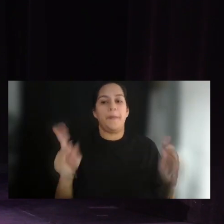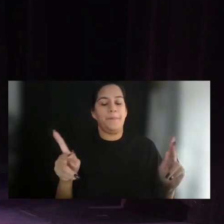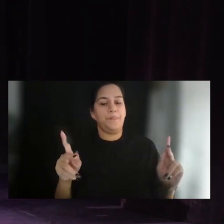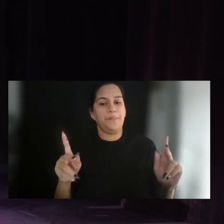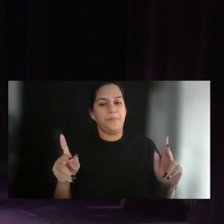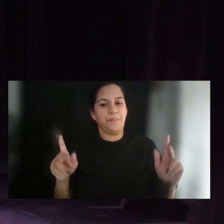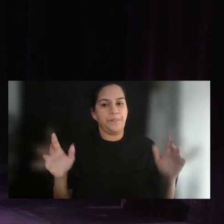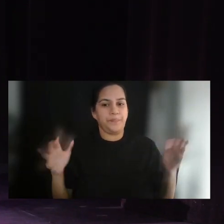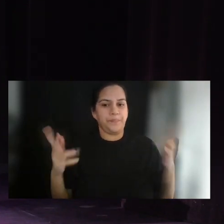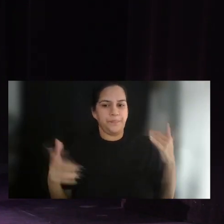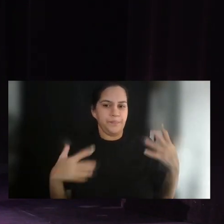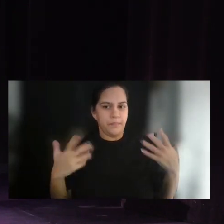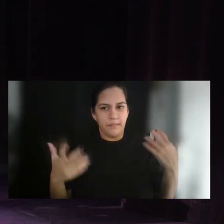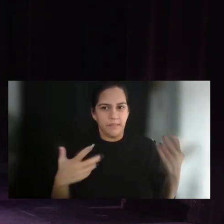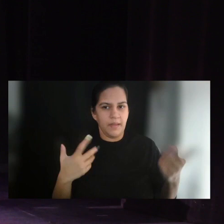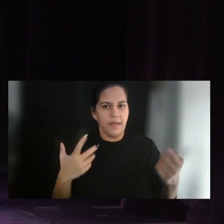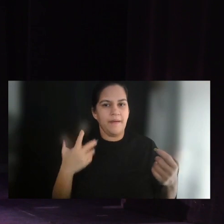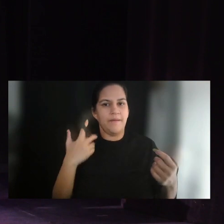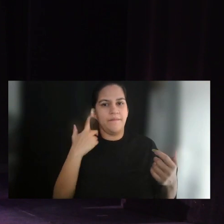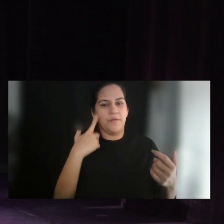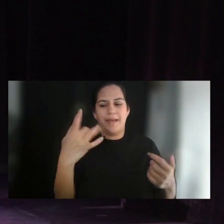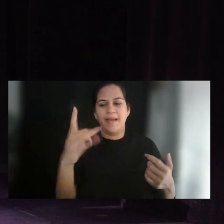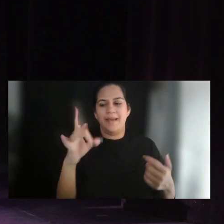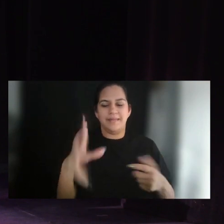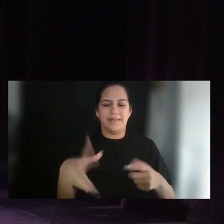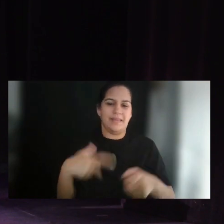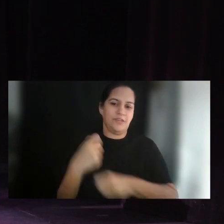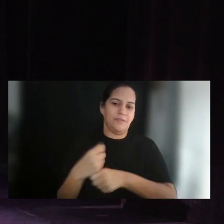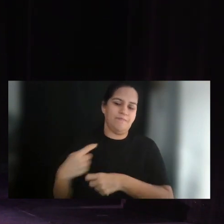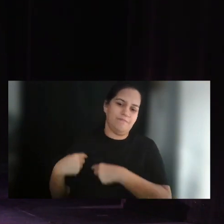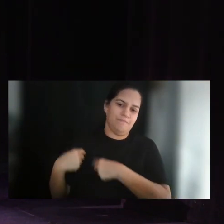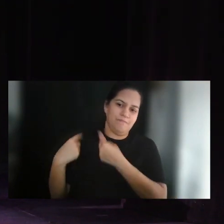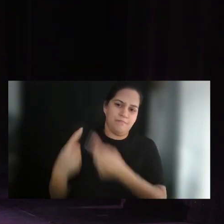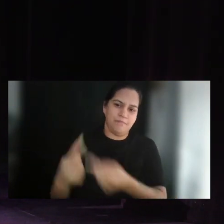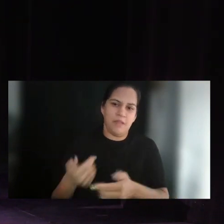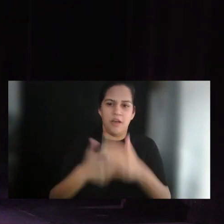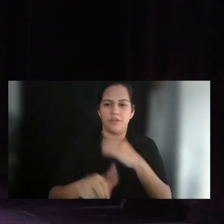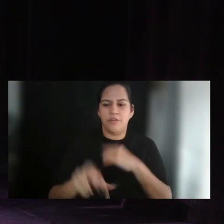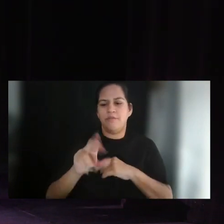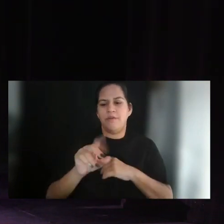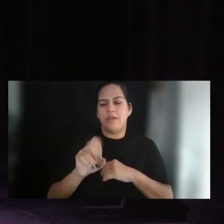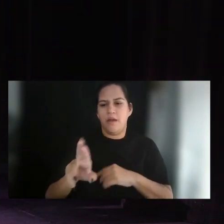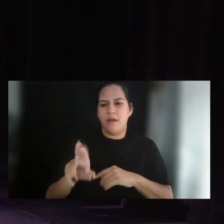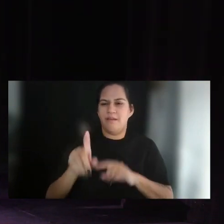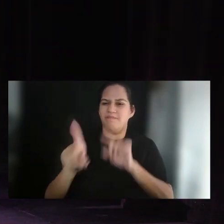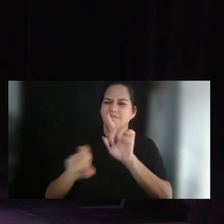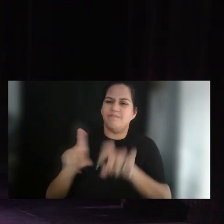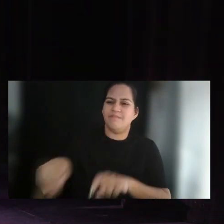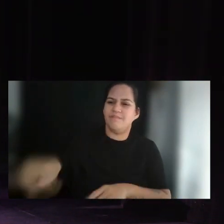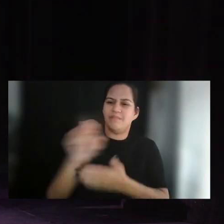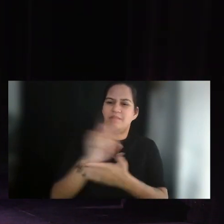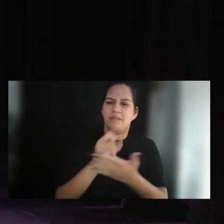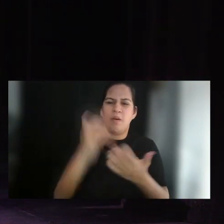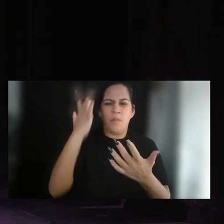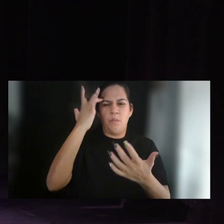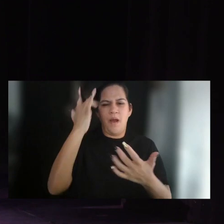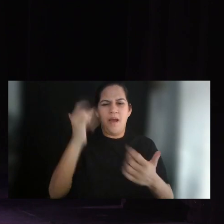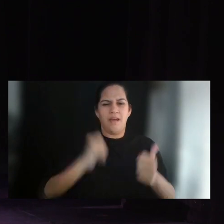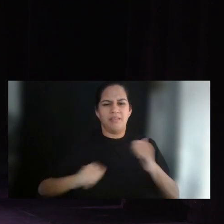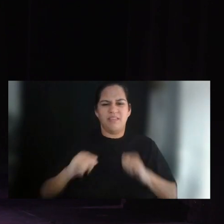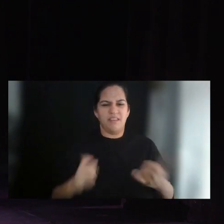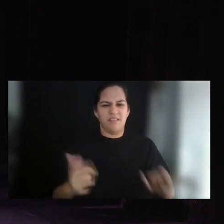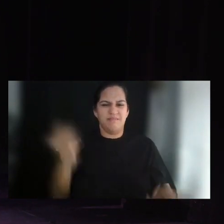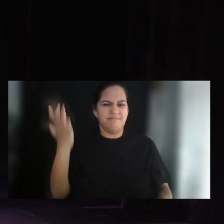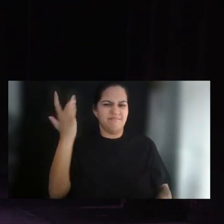For 18 years, Under the Radar was asking its artists, why do theater now? And each answered in their